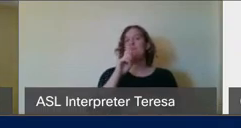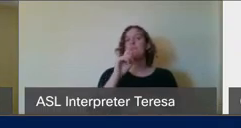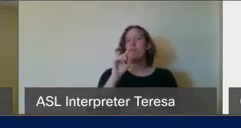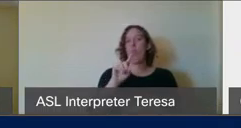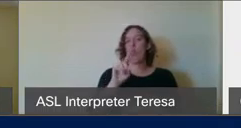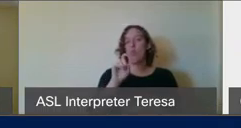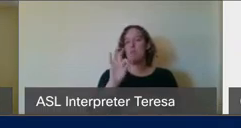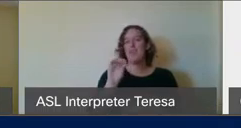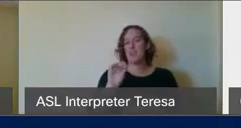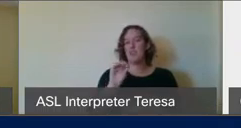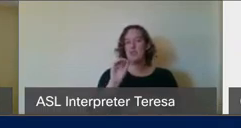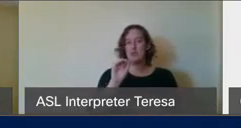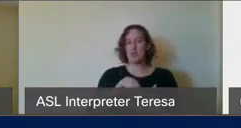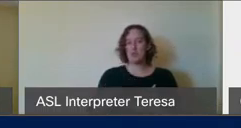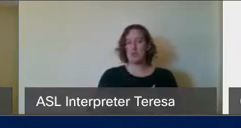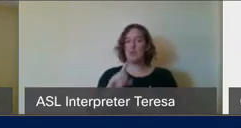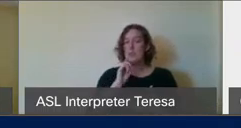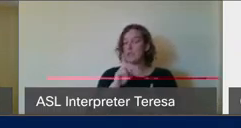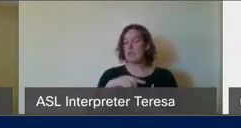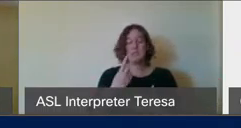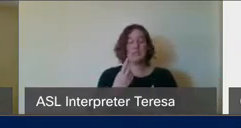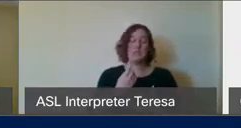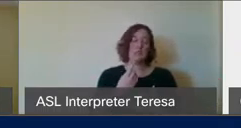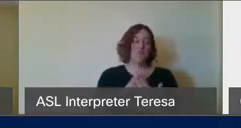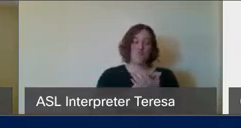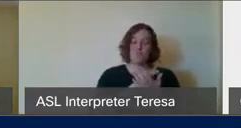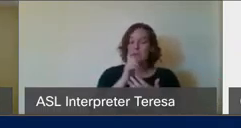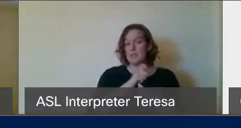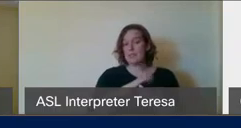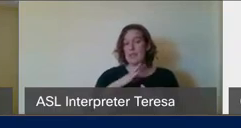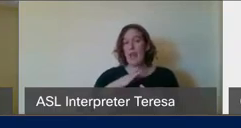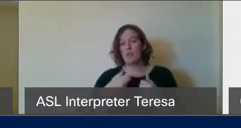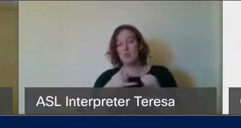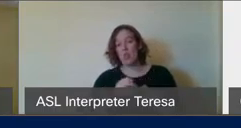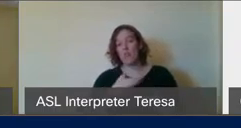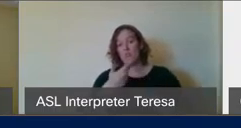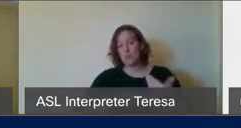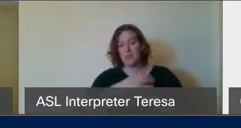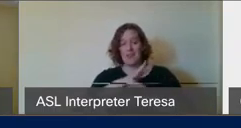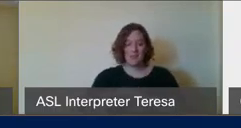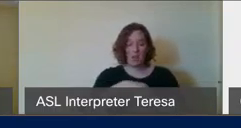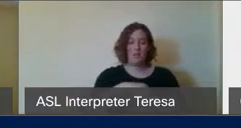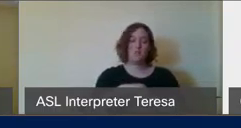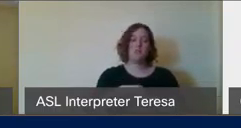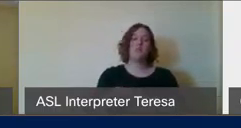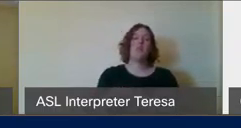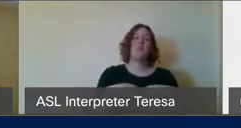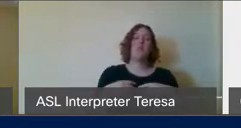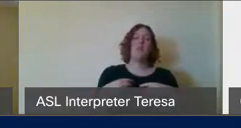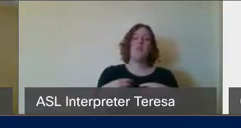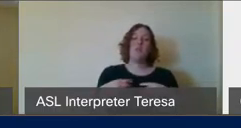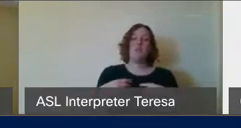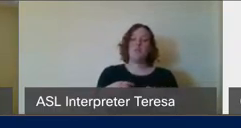huge compliment to staff staying engaged, helping youth, you know, obtain the